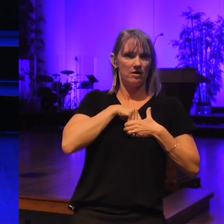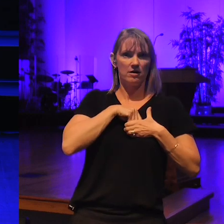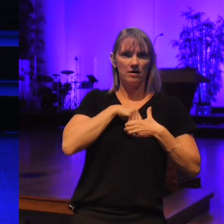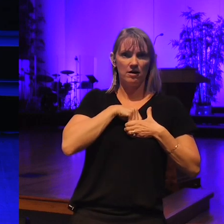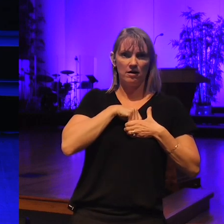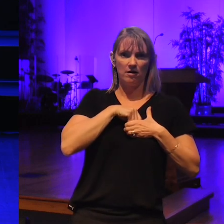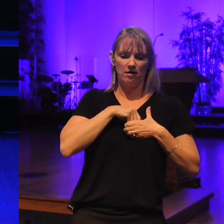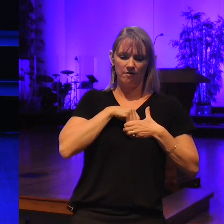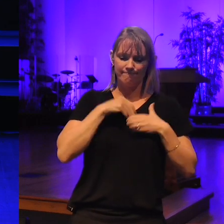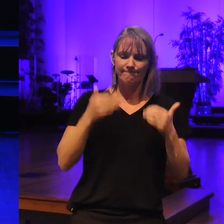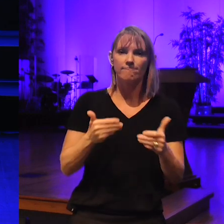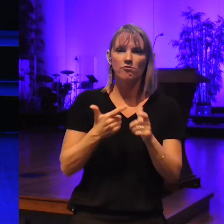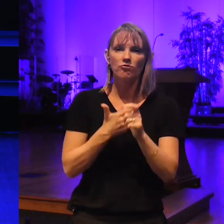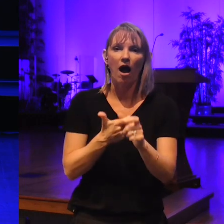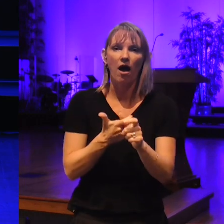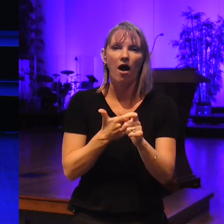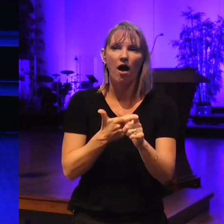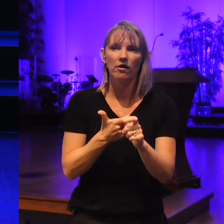Run.